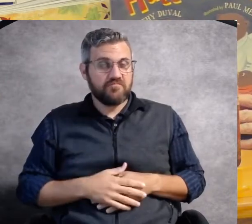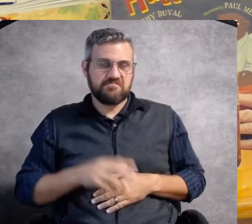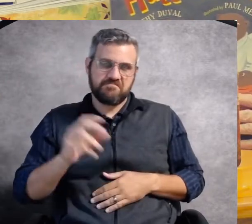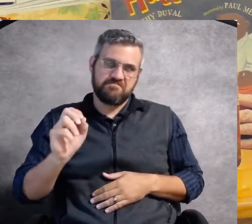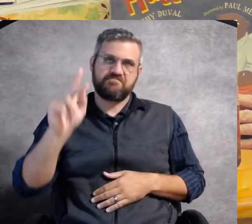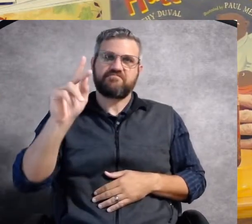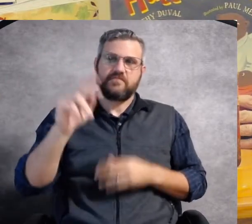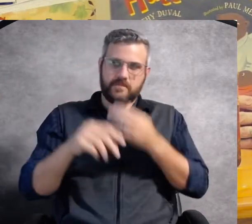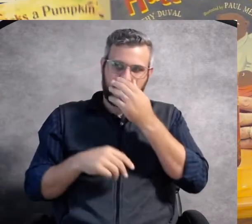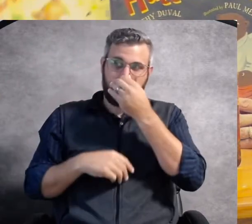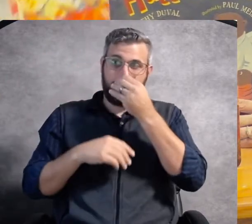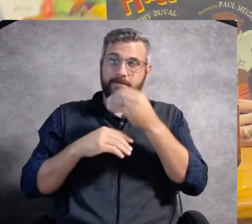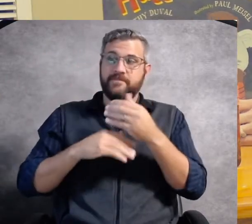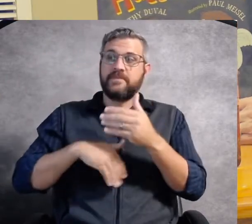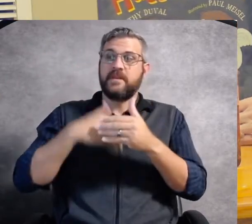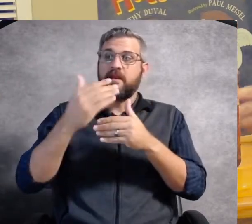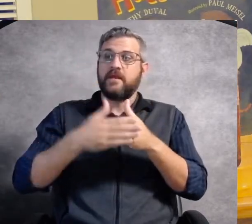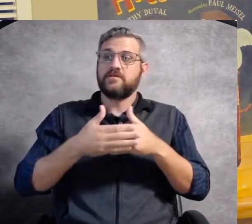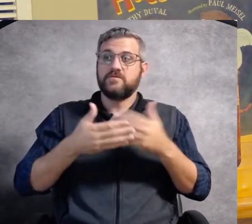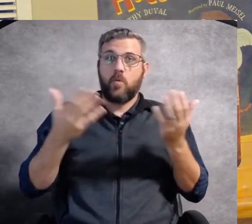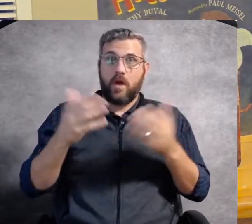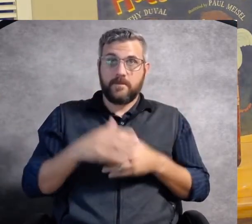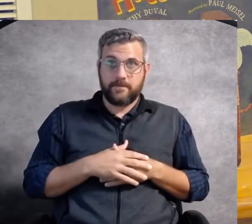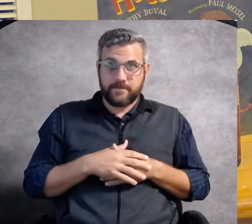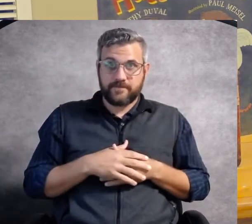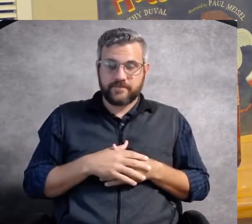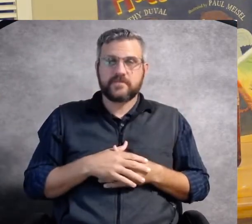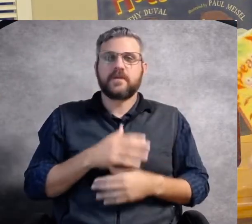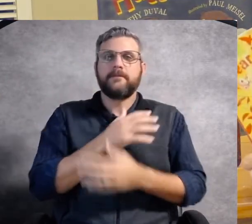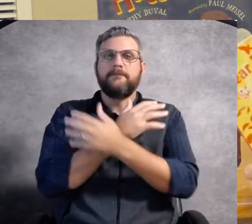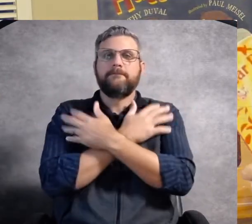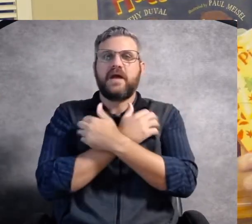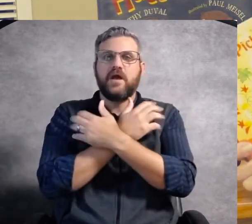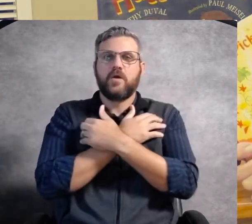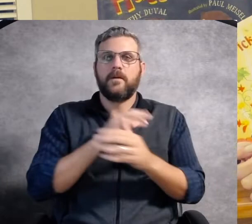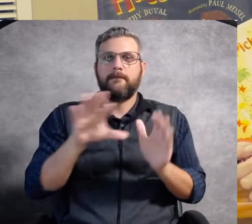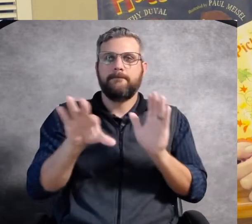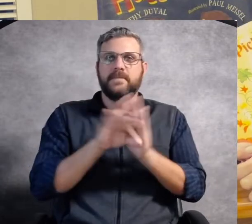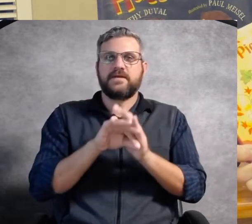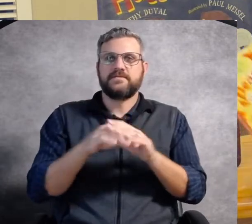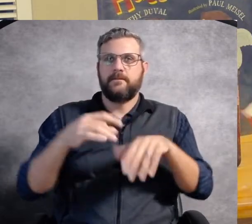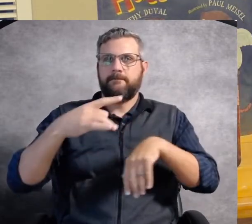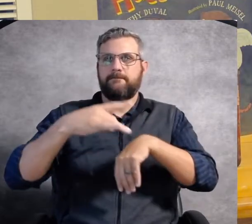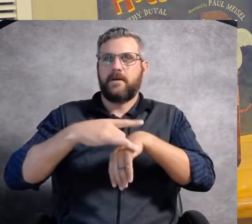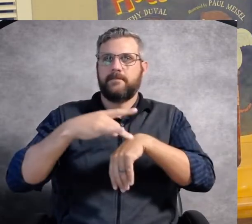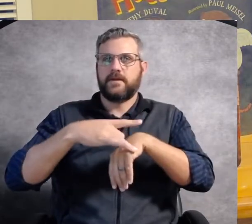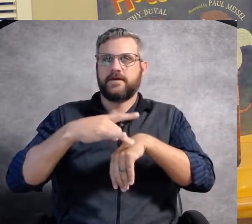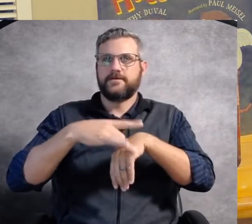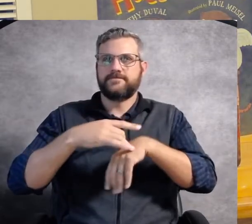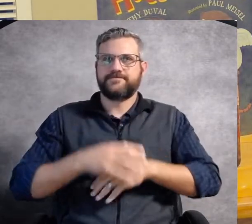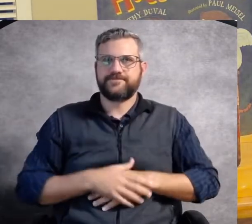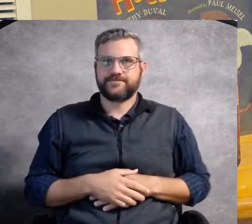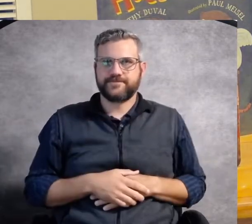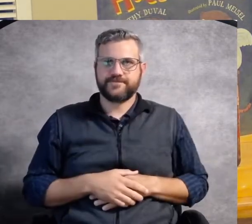All right. Our next one is Bear Picks a Pumpkin.